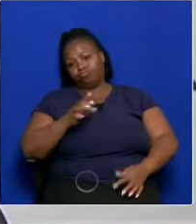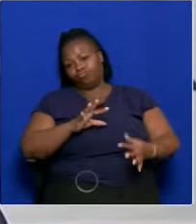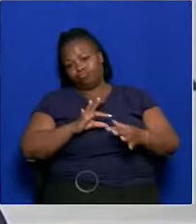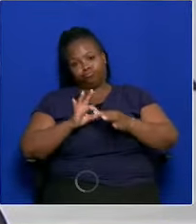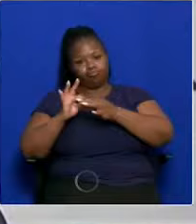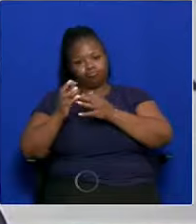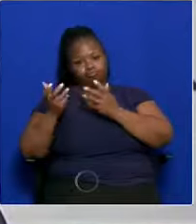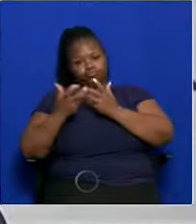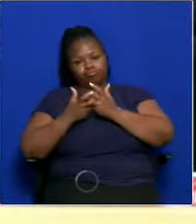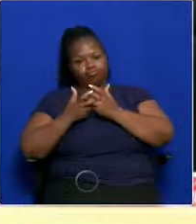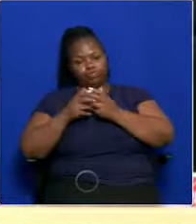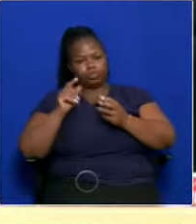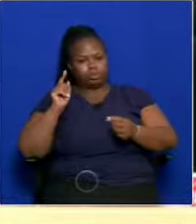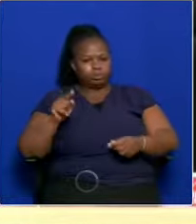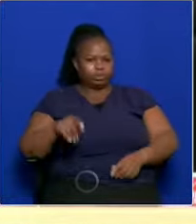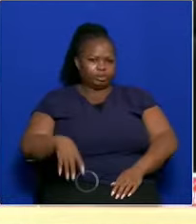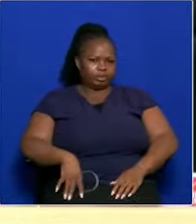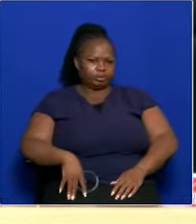one.